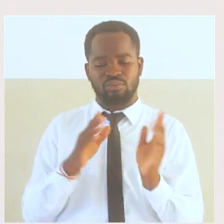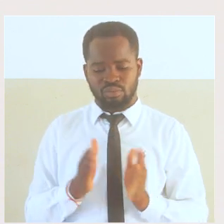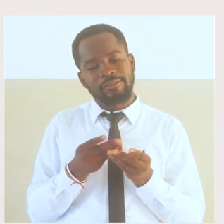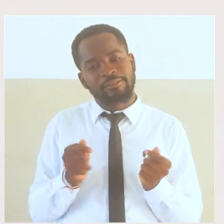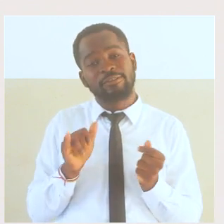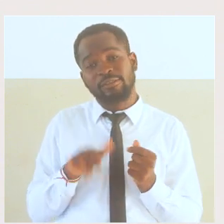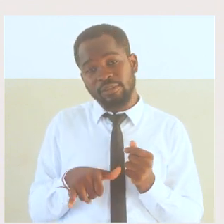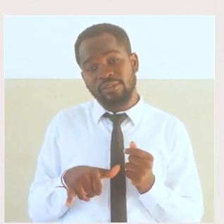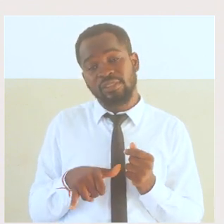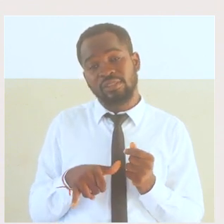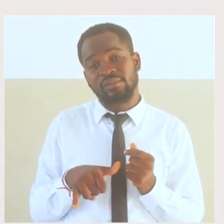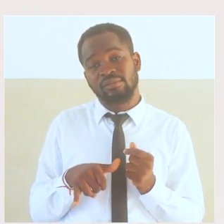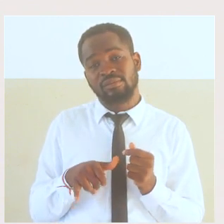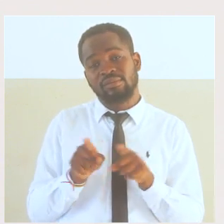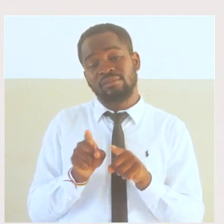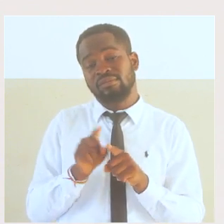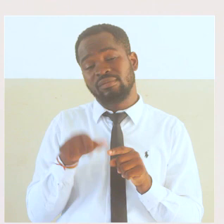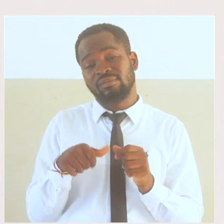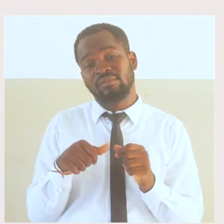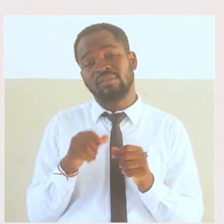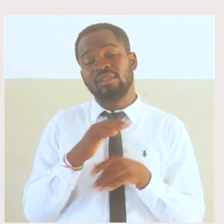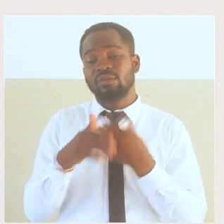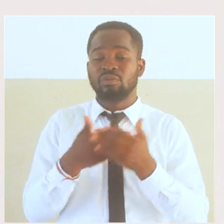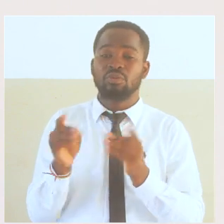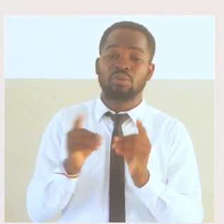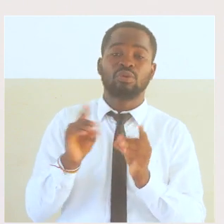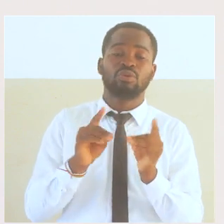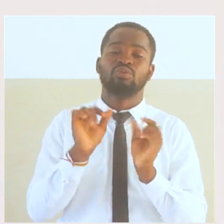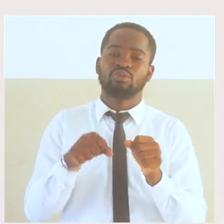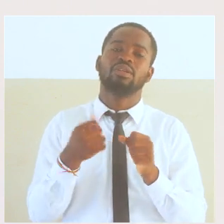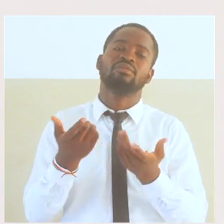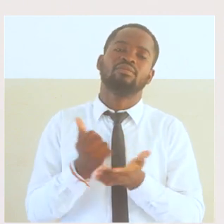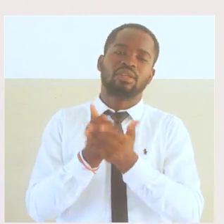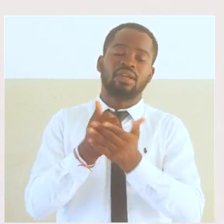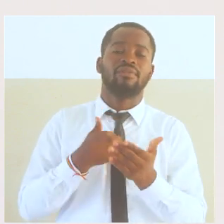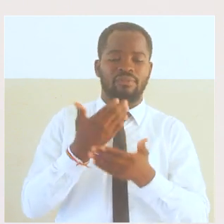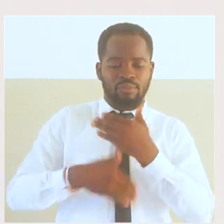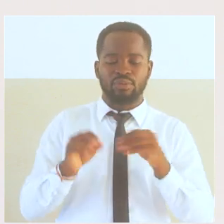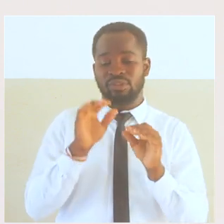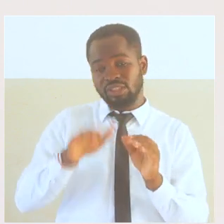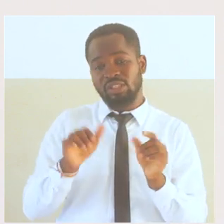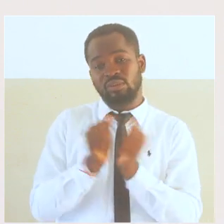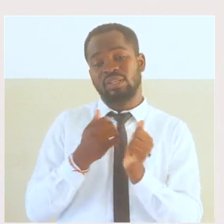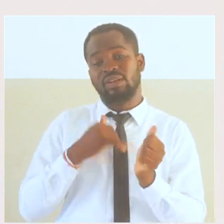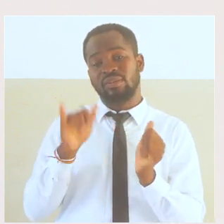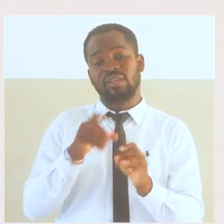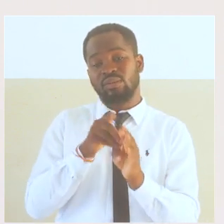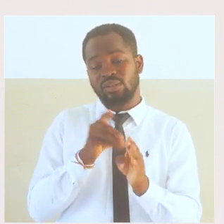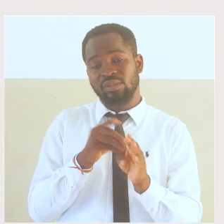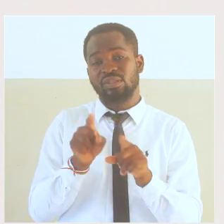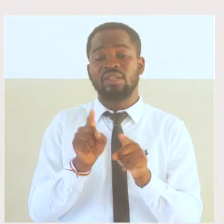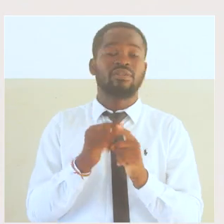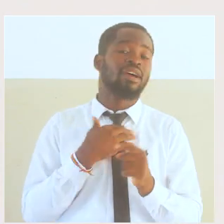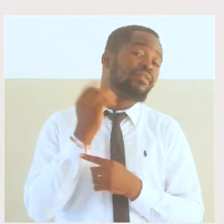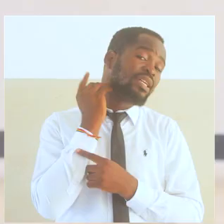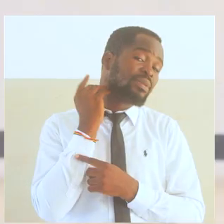any disease. Tell the doctor everything. It's for a purpose that he asks all the conditions you have, so that he will control it for you before you